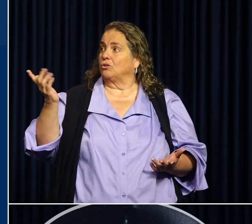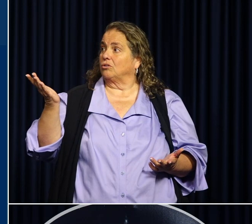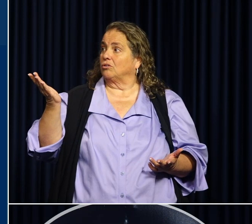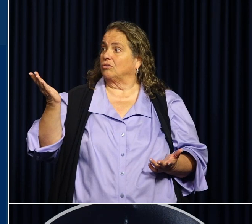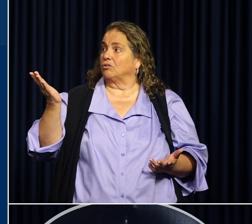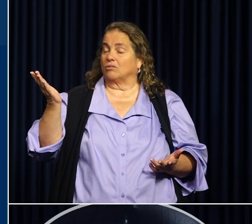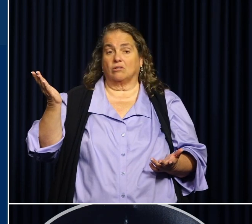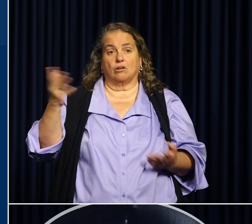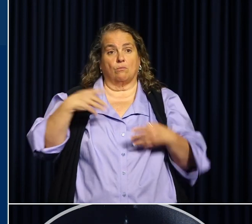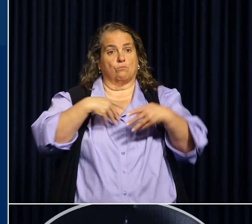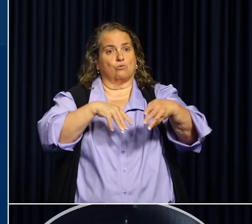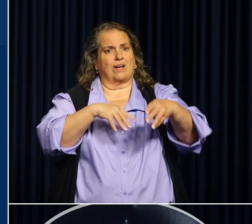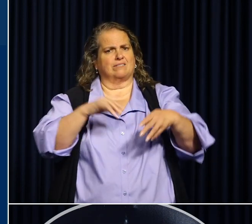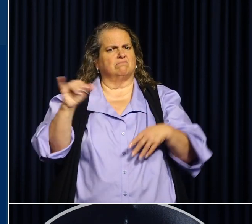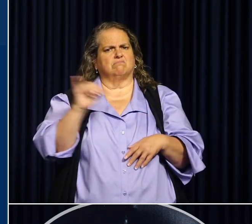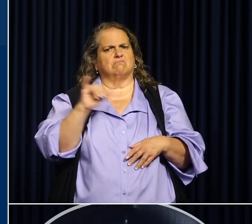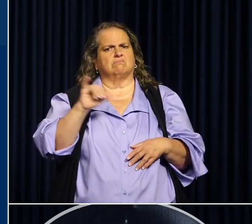level,